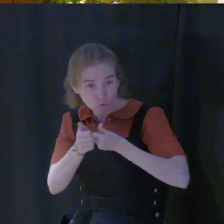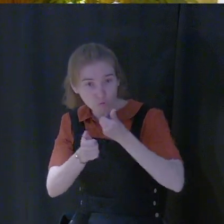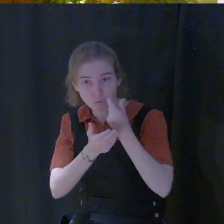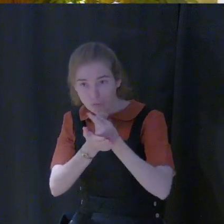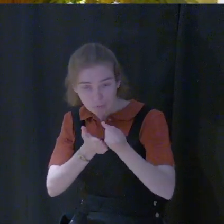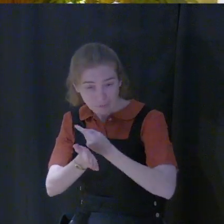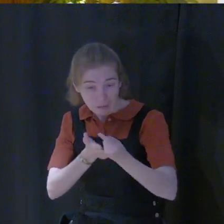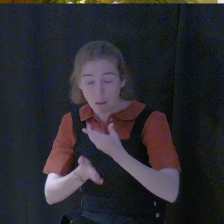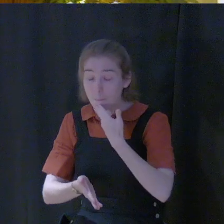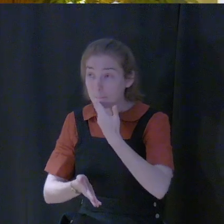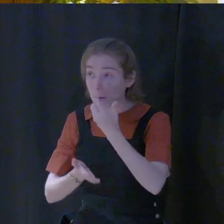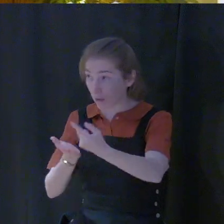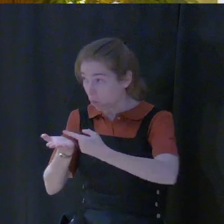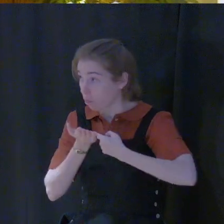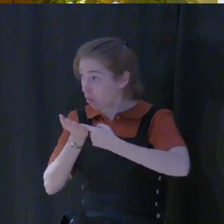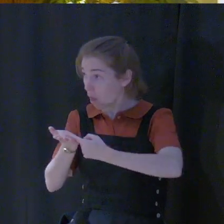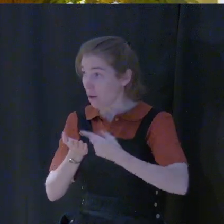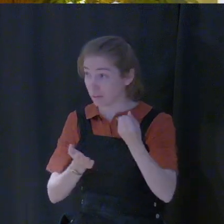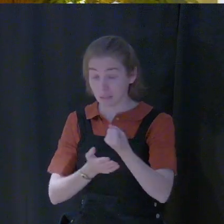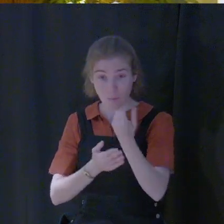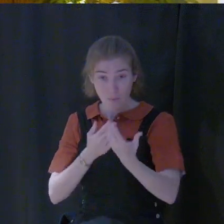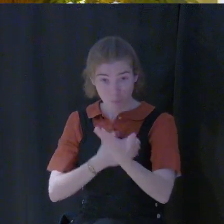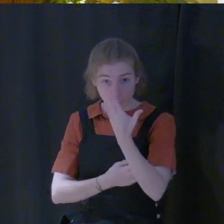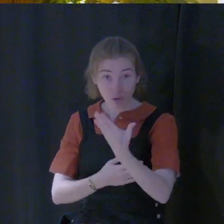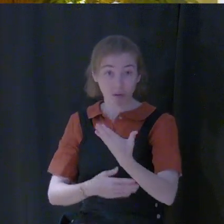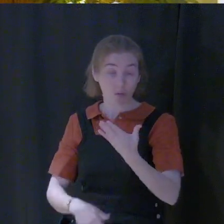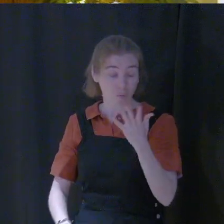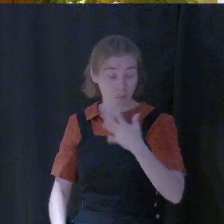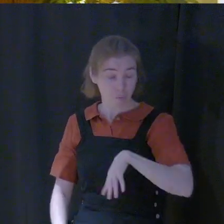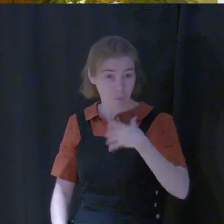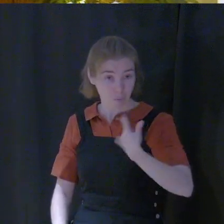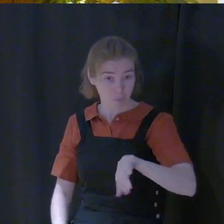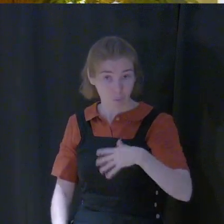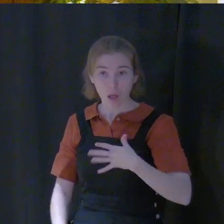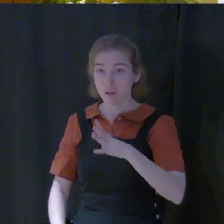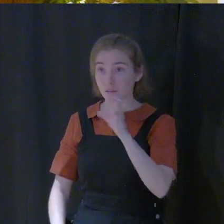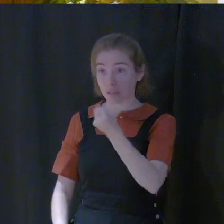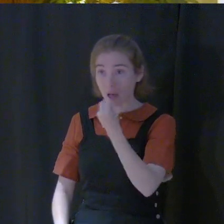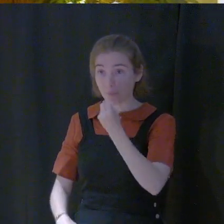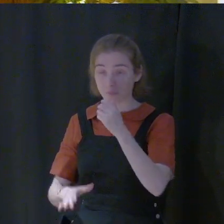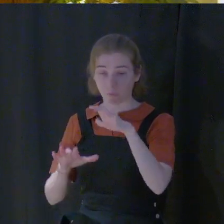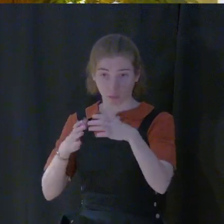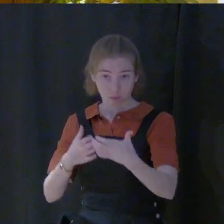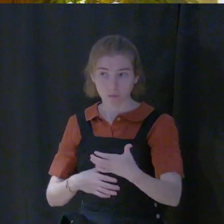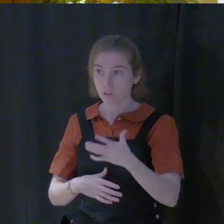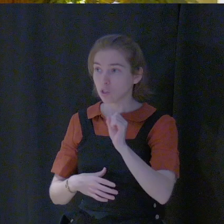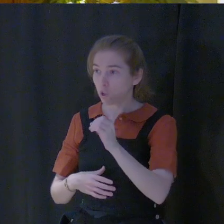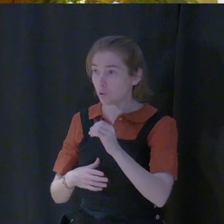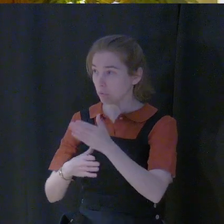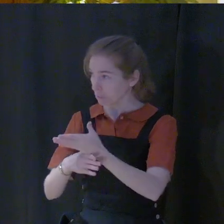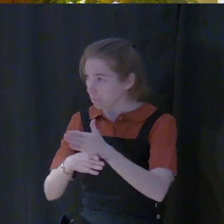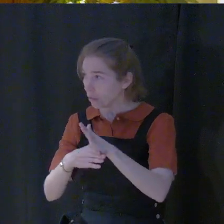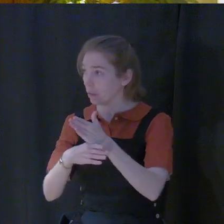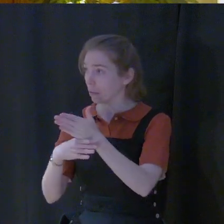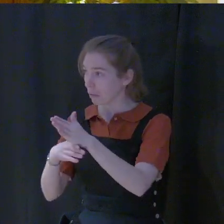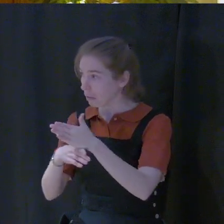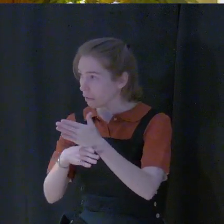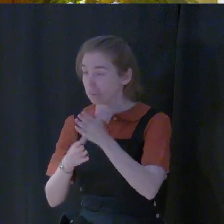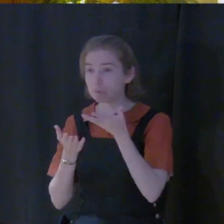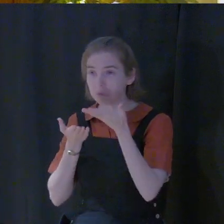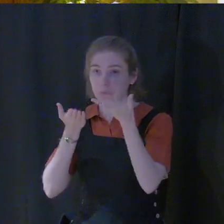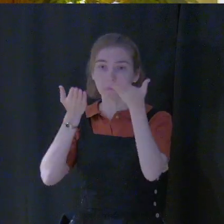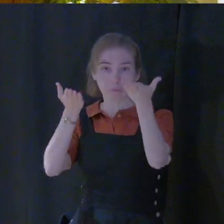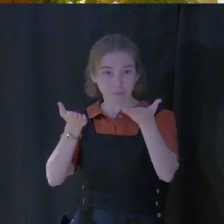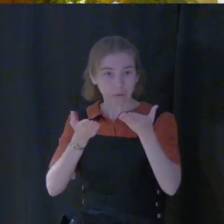best discussions our church has on Sabbath mornings in our Sabbath school classes. It's where we share with each other. We lift each other